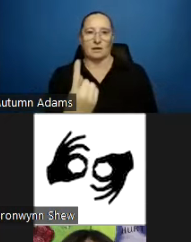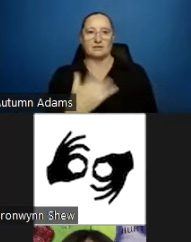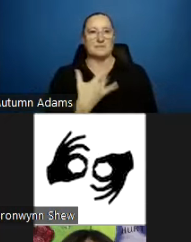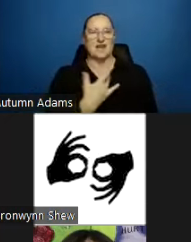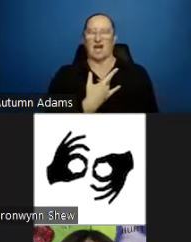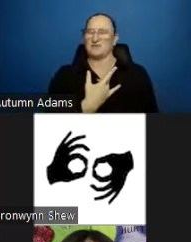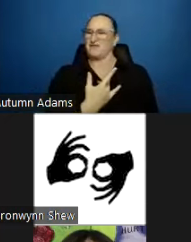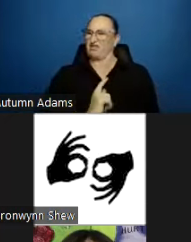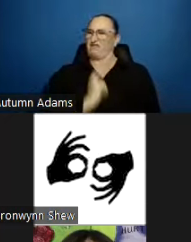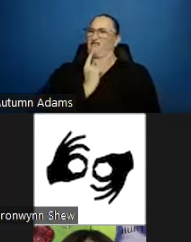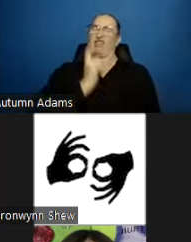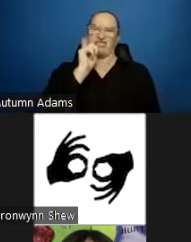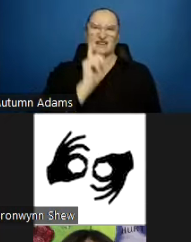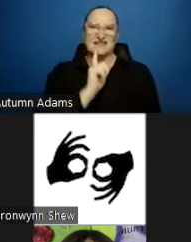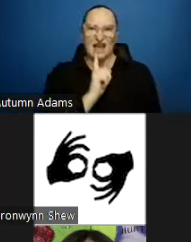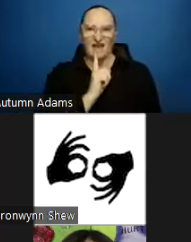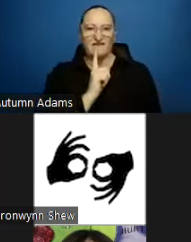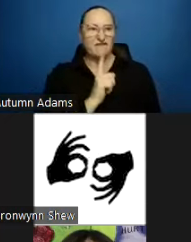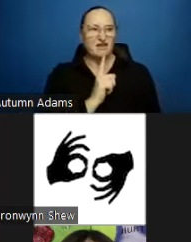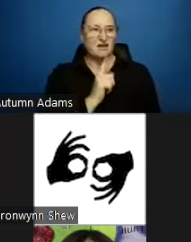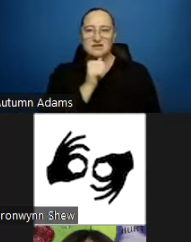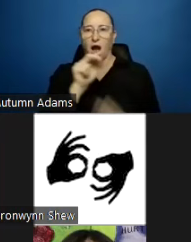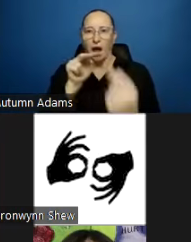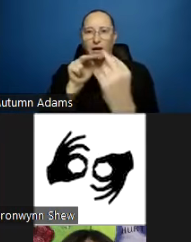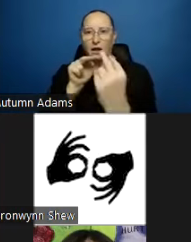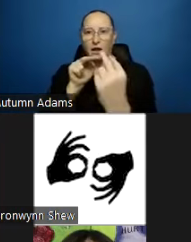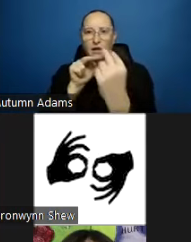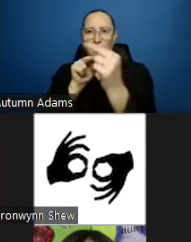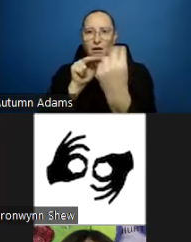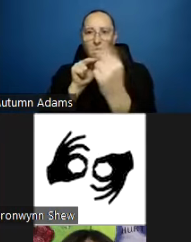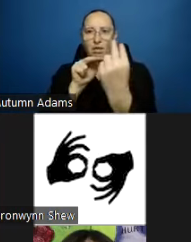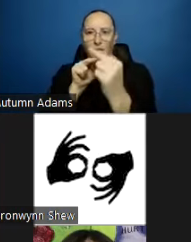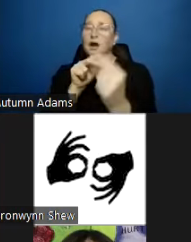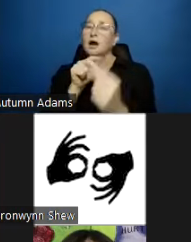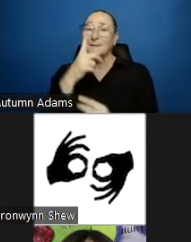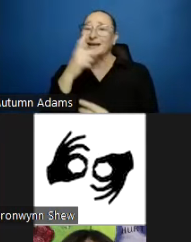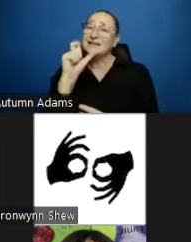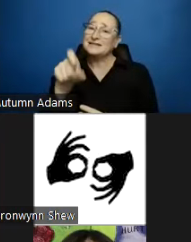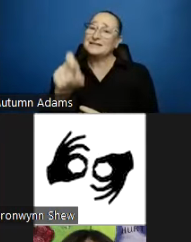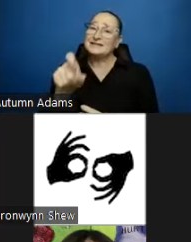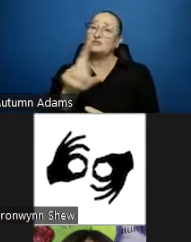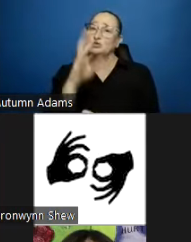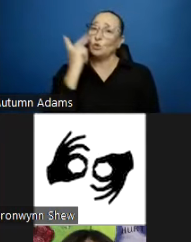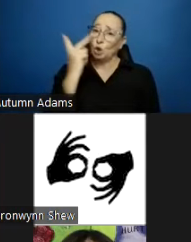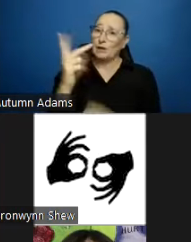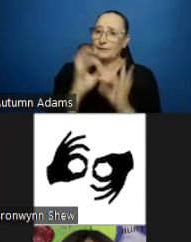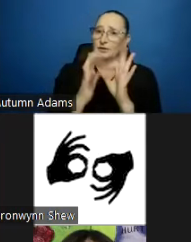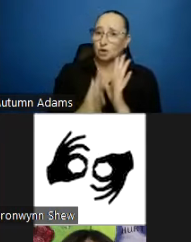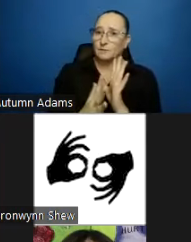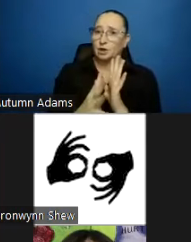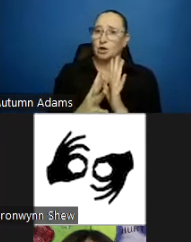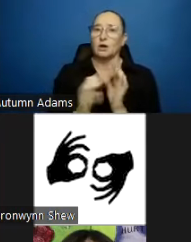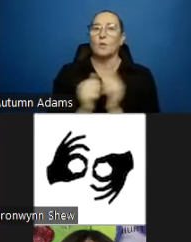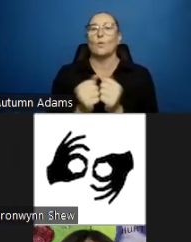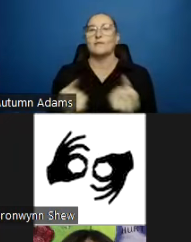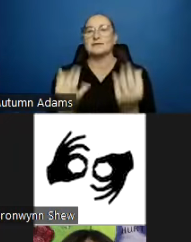deaf survivor isn't maintaining eye contact with you because they do need to look at the interpreter. And with sign language, obviously